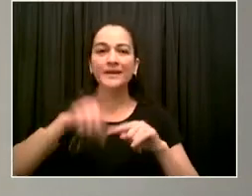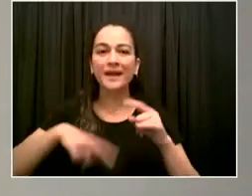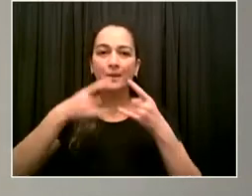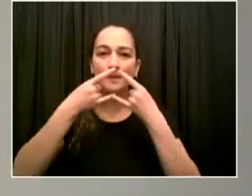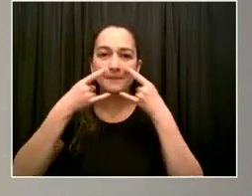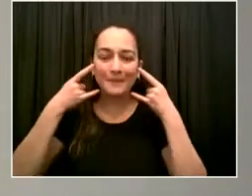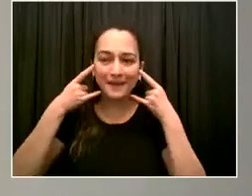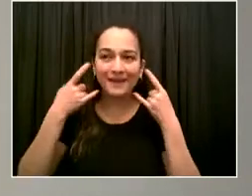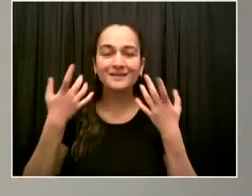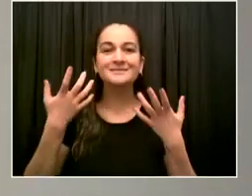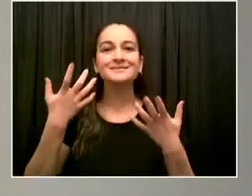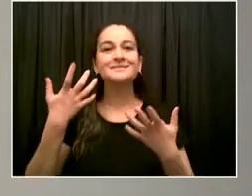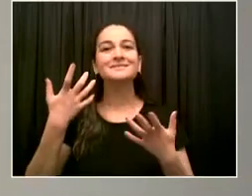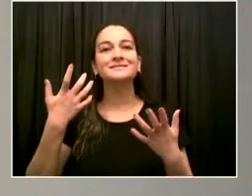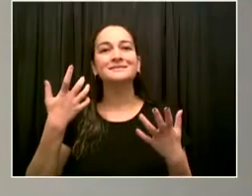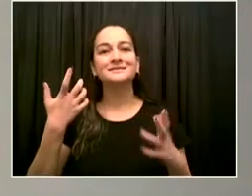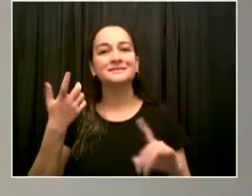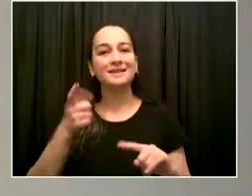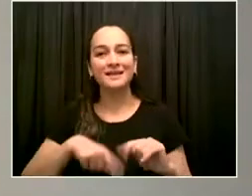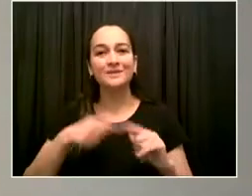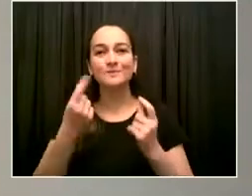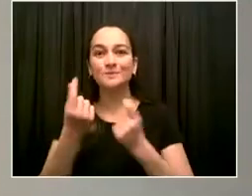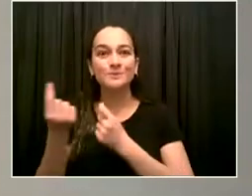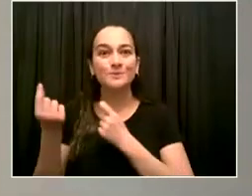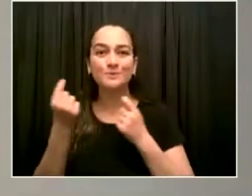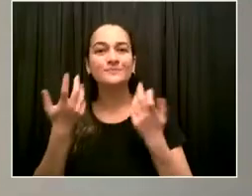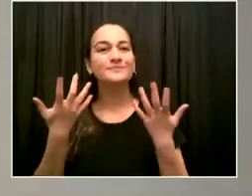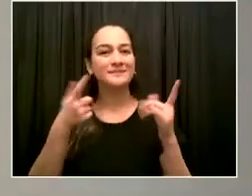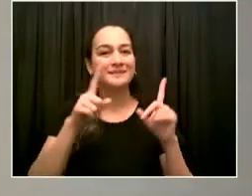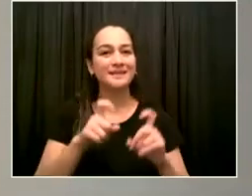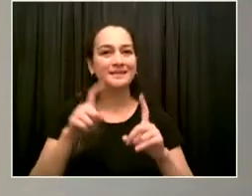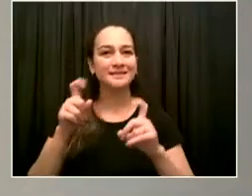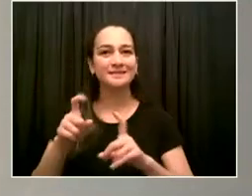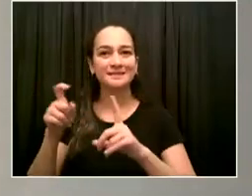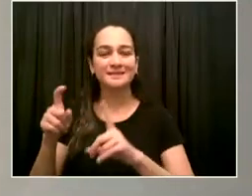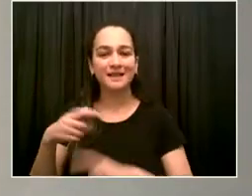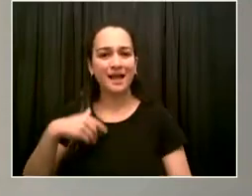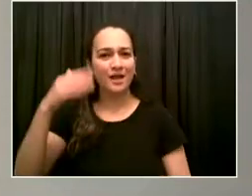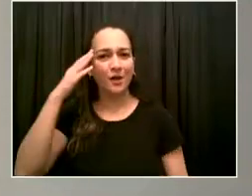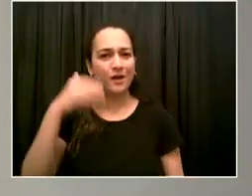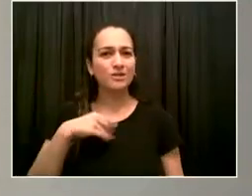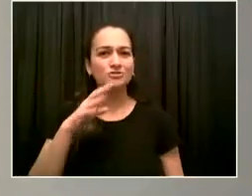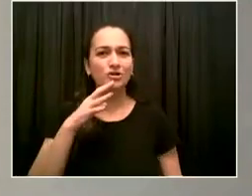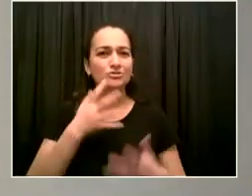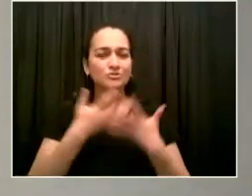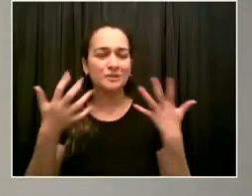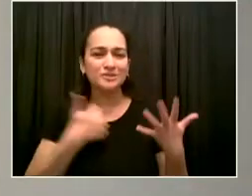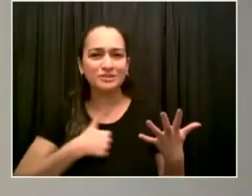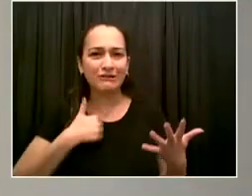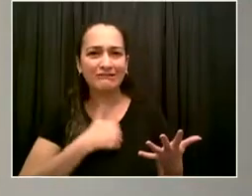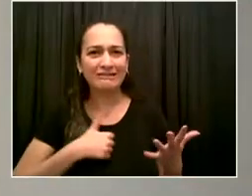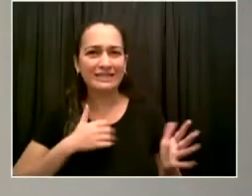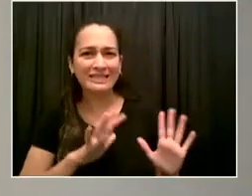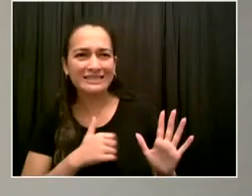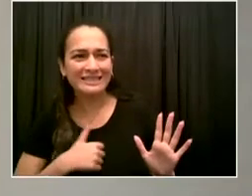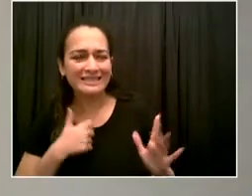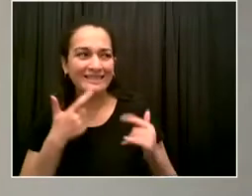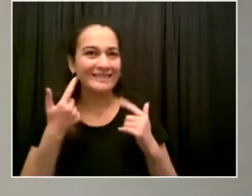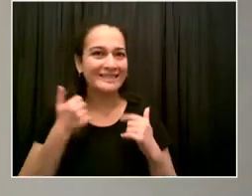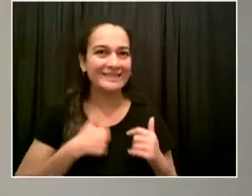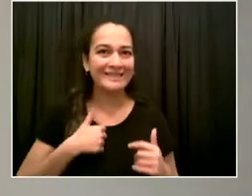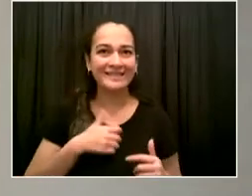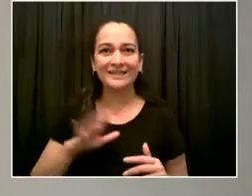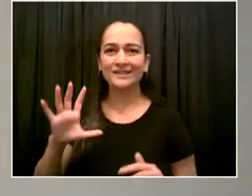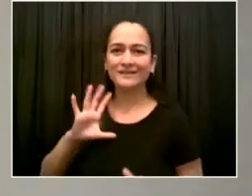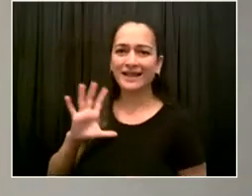I'm repeating myself at this point, but thank you for this opportunity to tell New York that that we're alive and well,